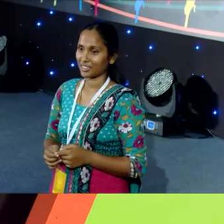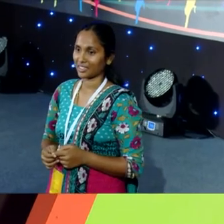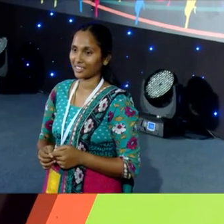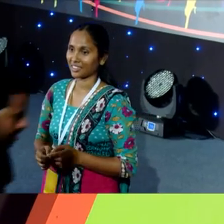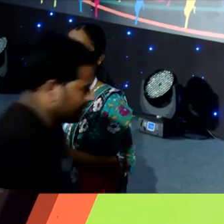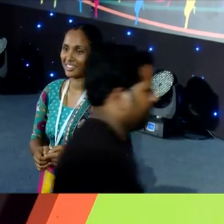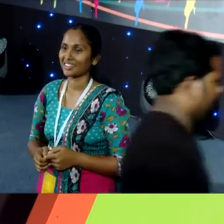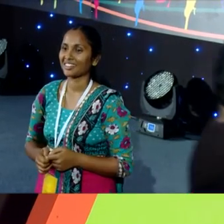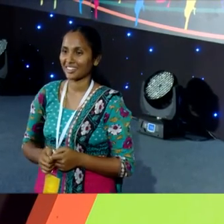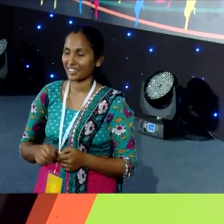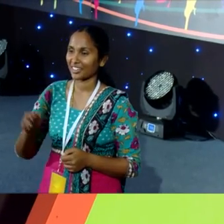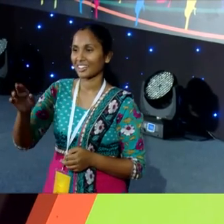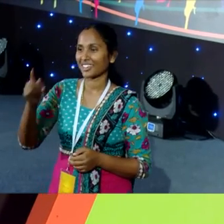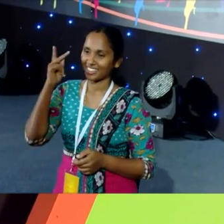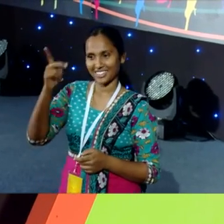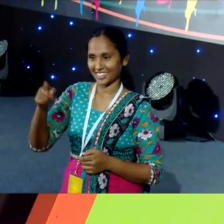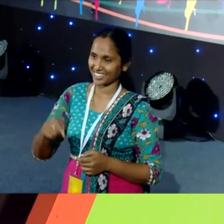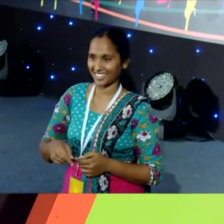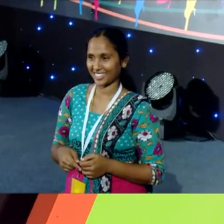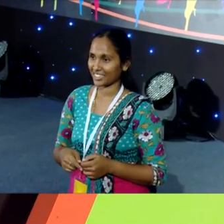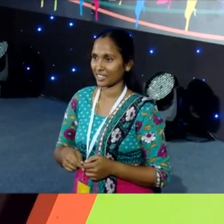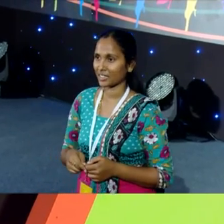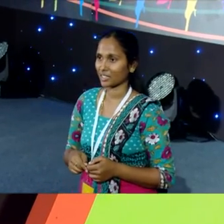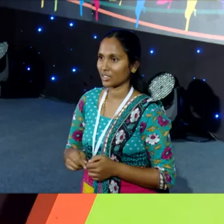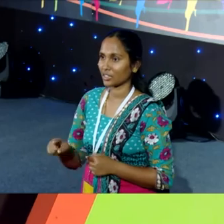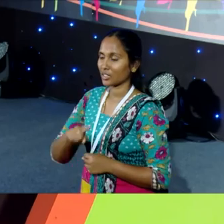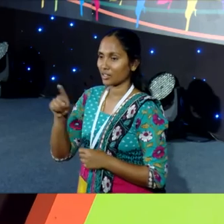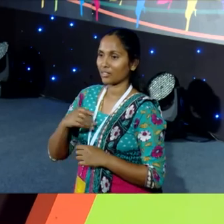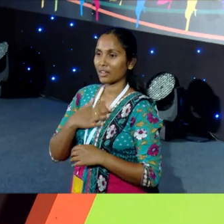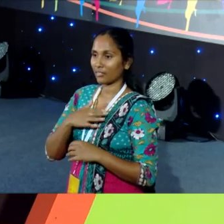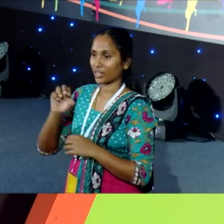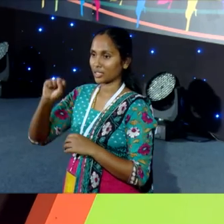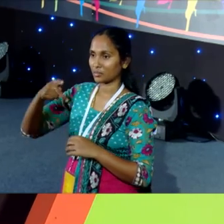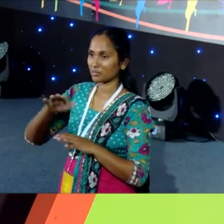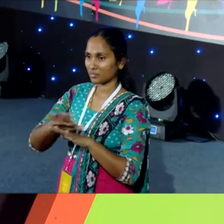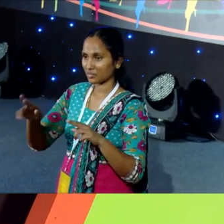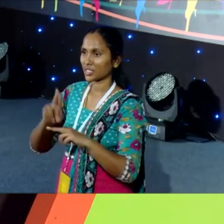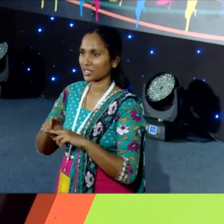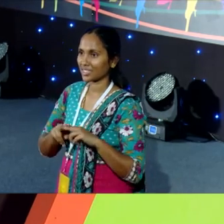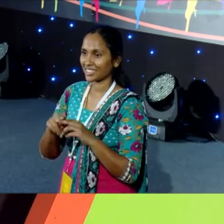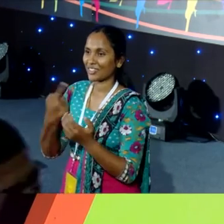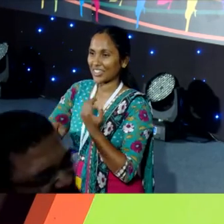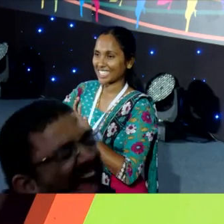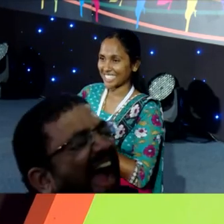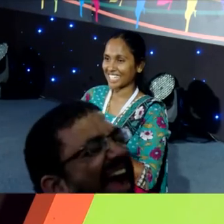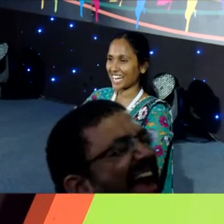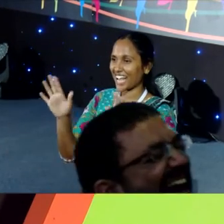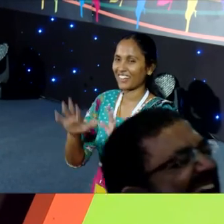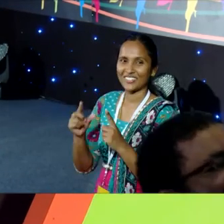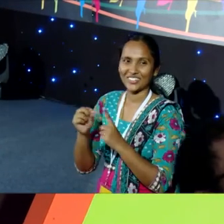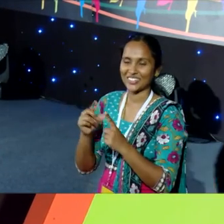of charity create space for you so that you can sit with the rest of them and do whatever shit that the rest of them are doing.